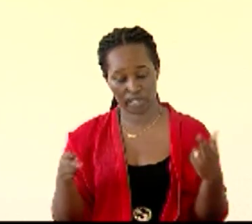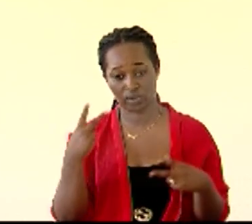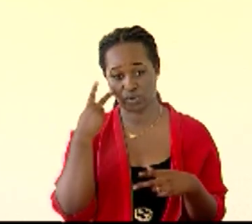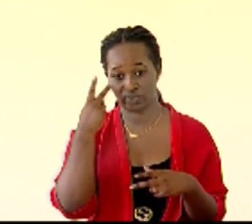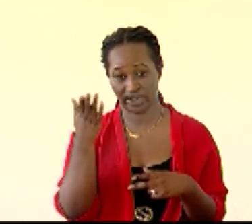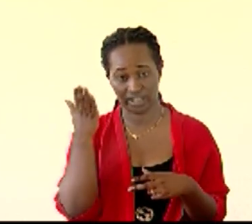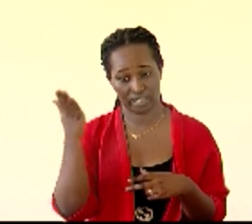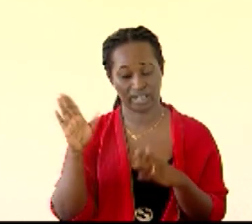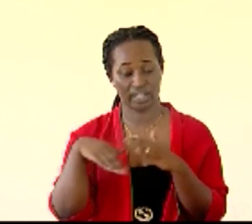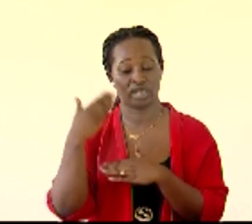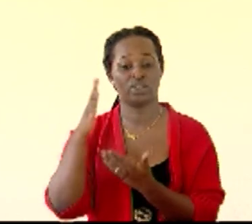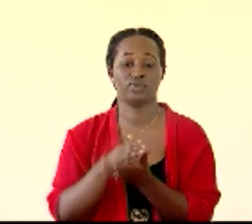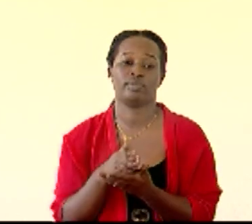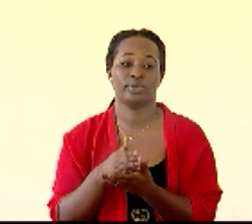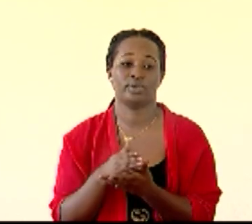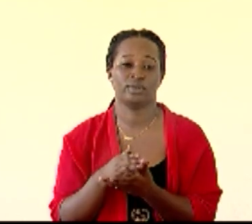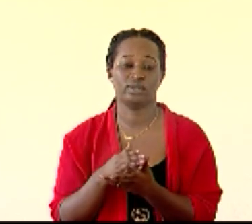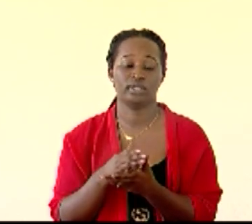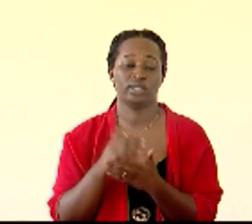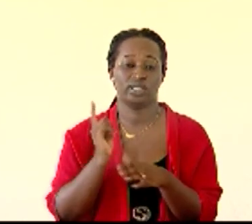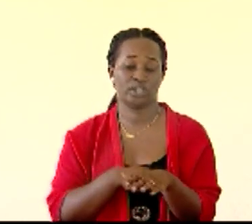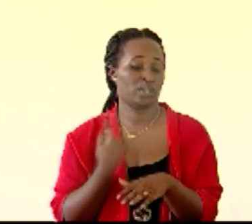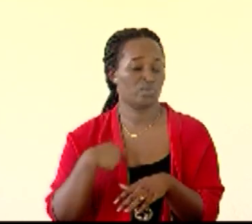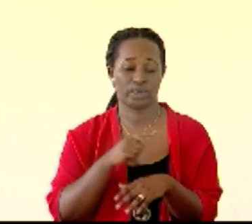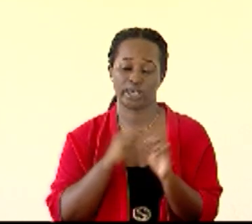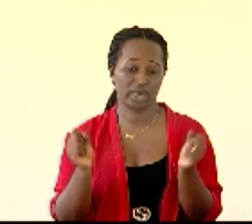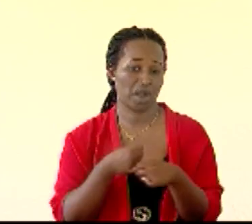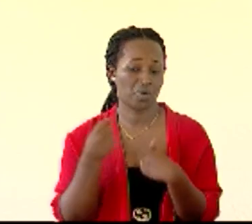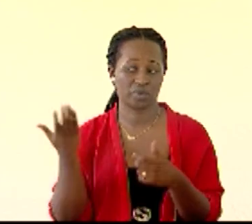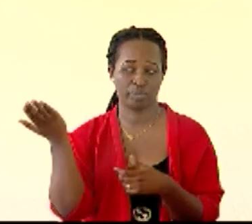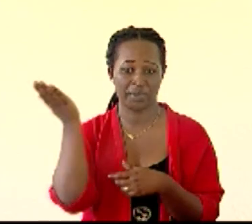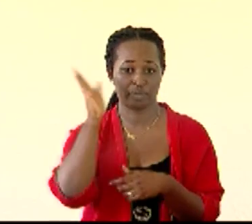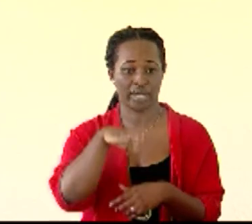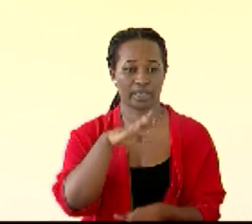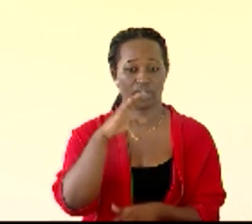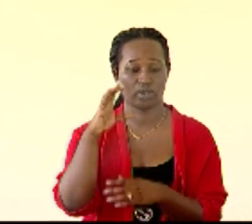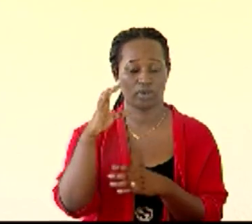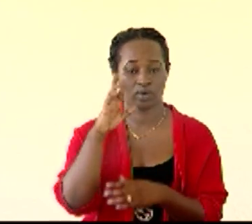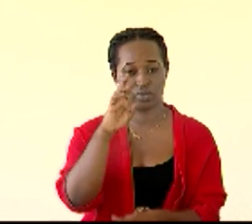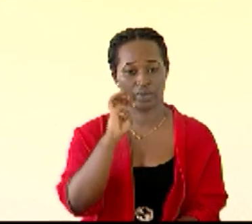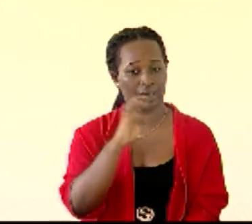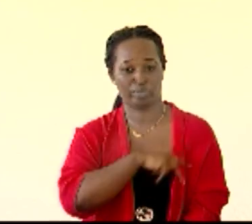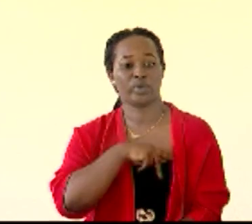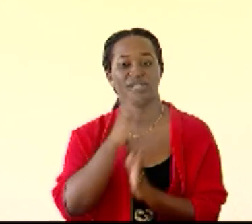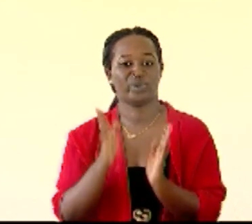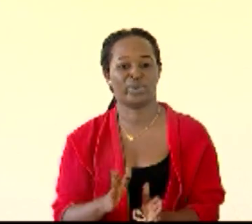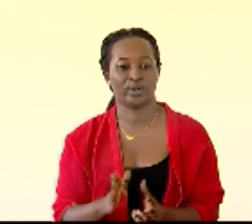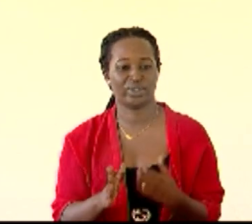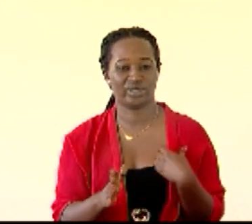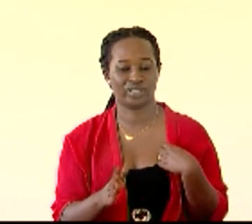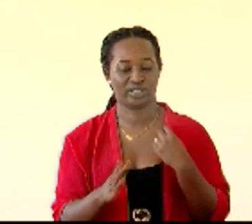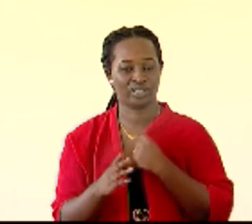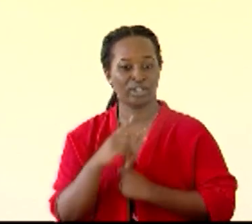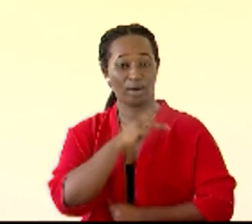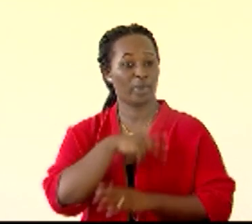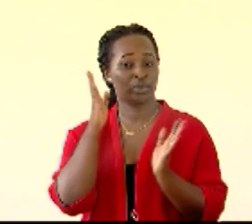here and stop, since we cannot bring back the receptionist, the protocol lady, the protocol guy. He's